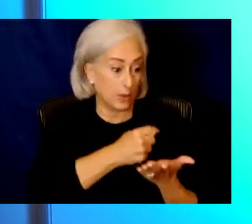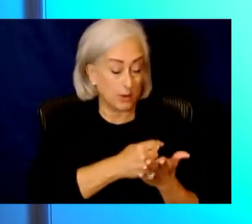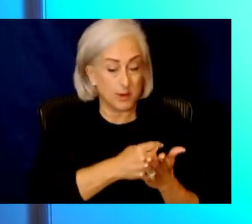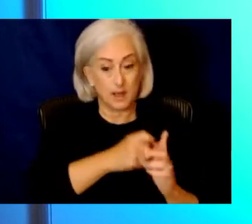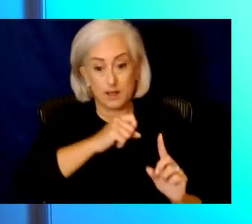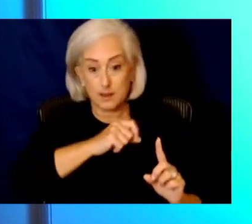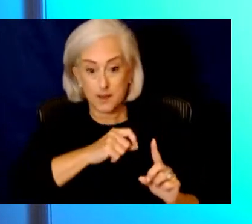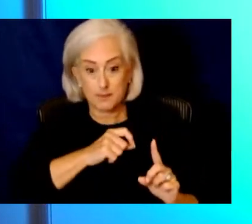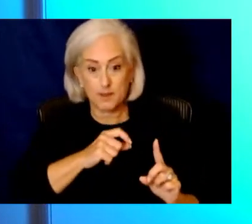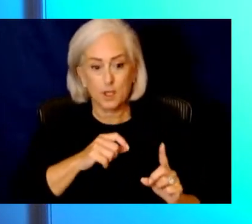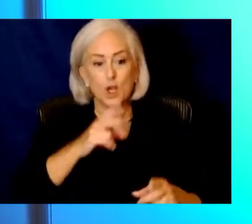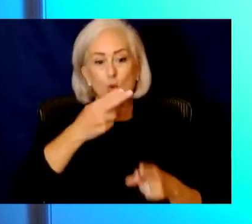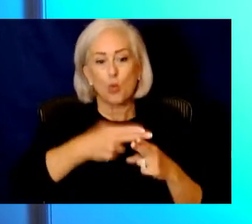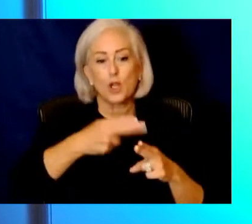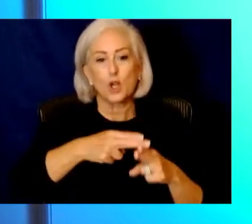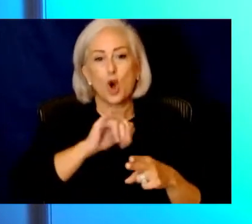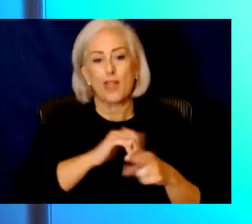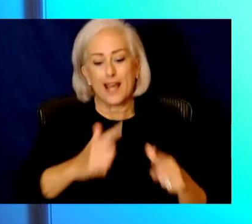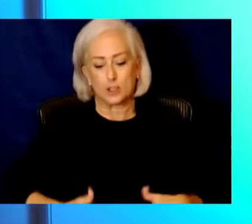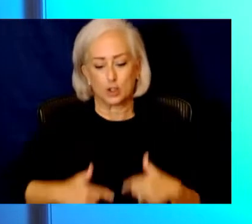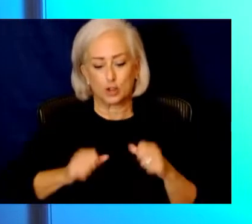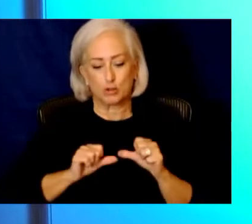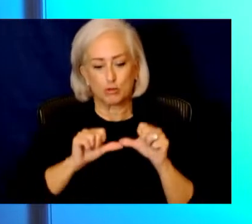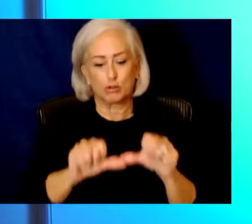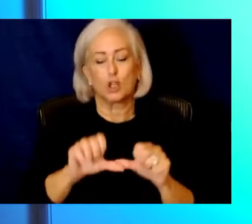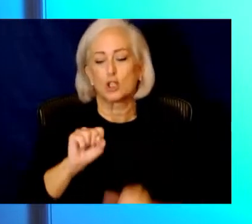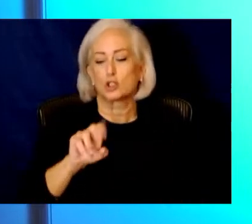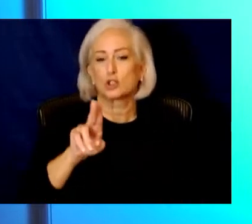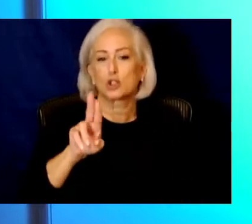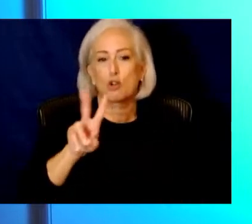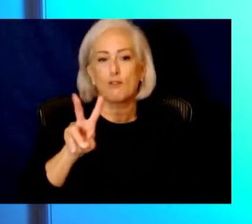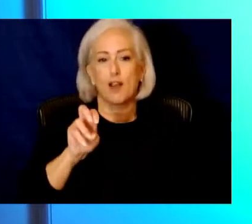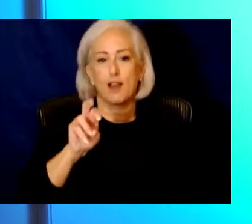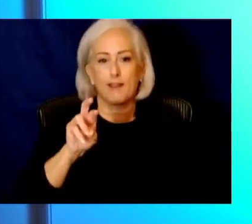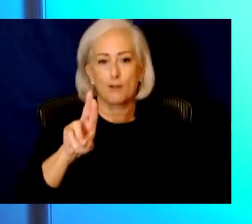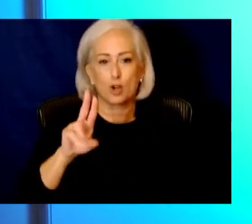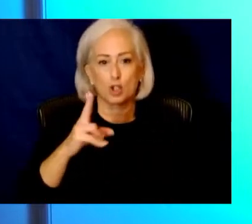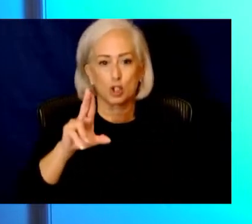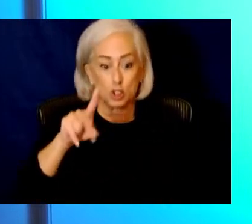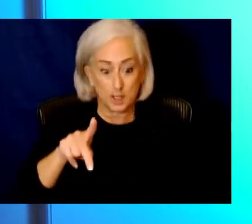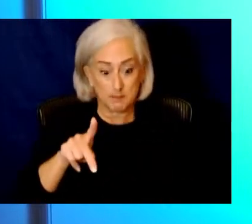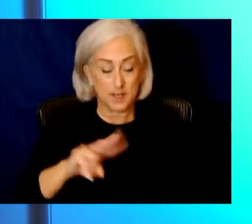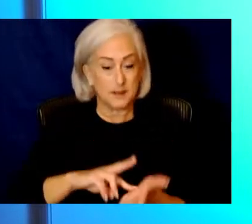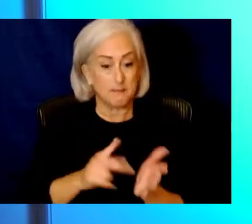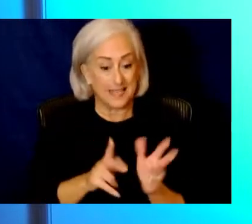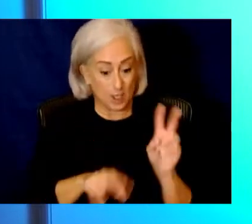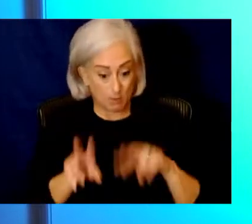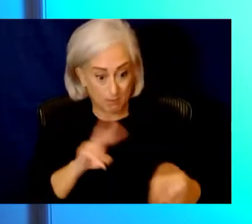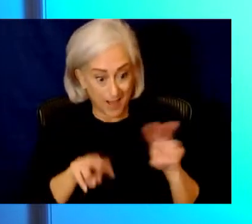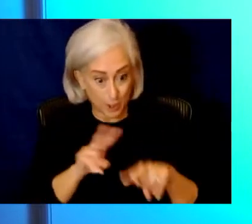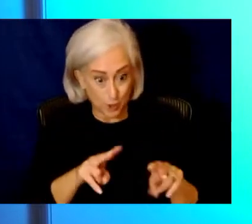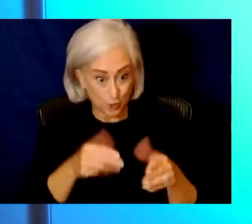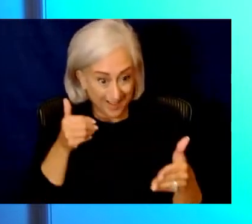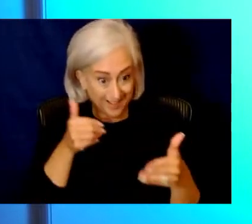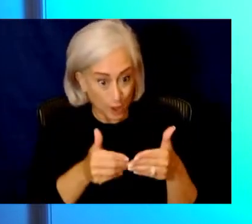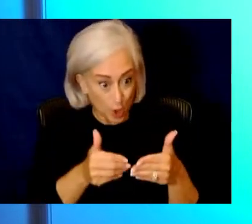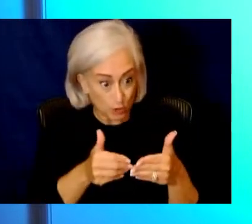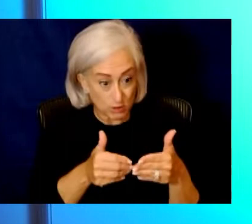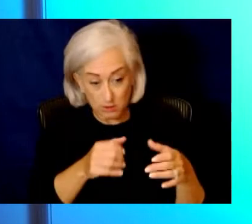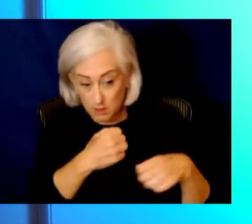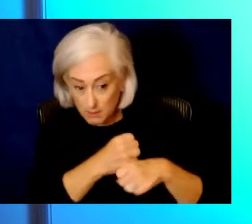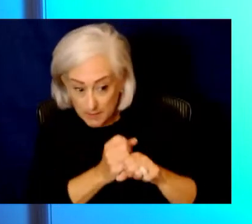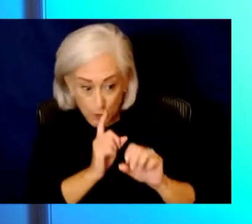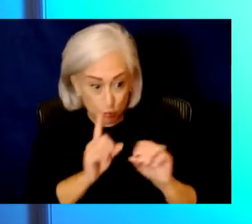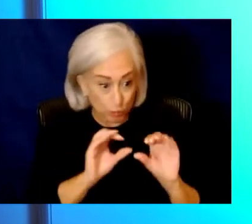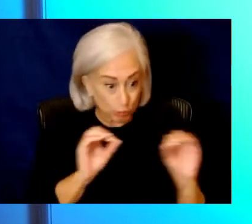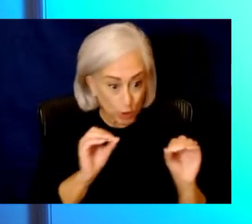survivorship. And the idea is to monitor closely and to keep an eye on them for any chances of recurrence. And so we like to use the term no evidence of